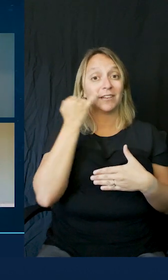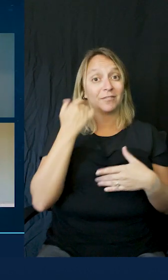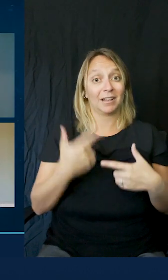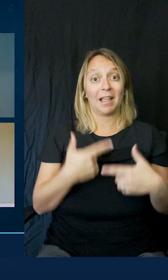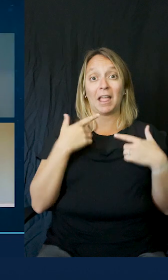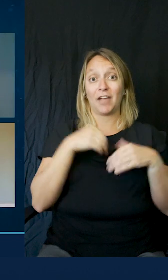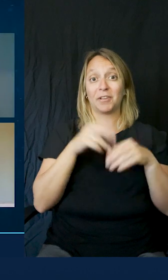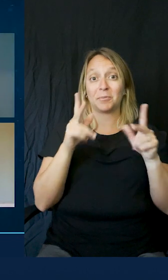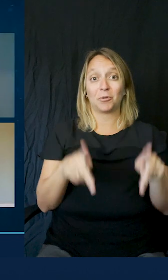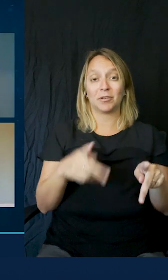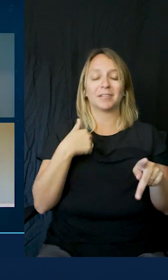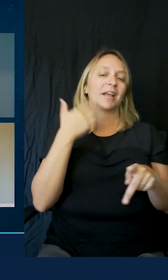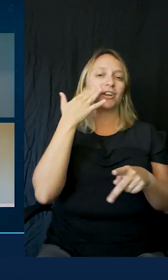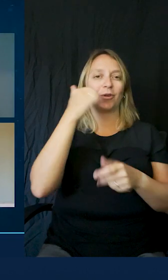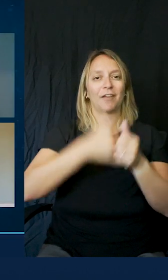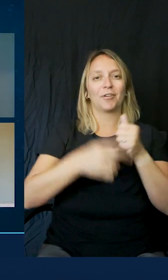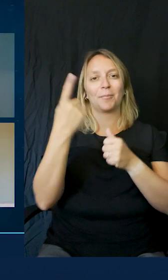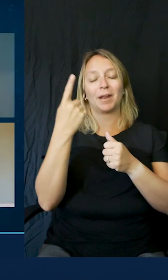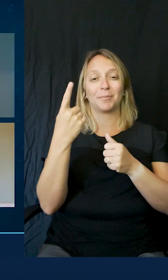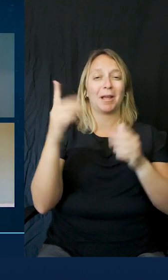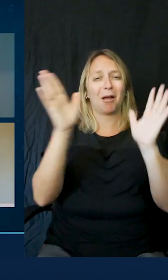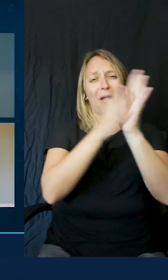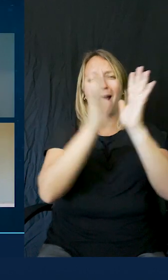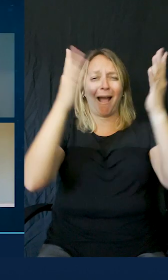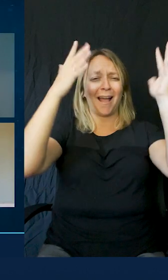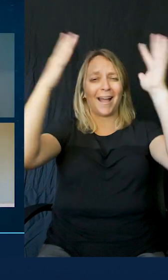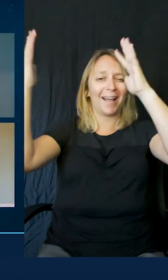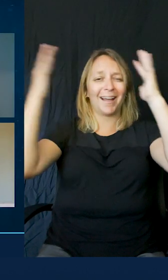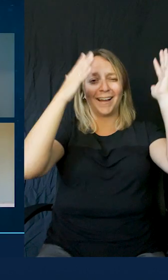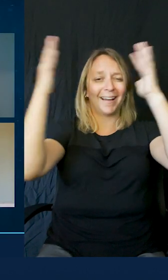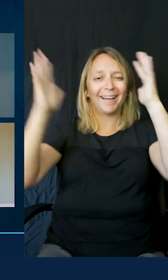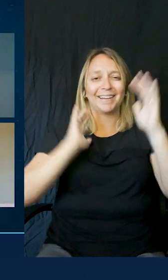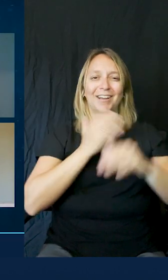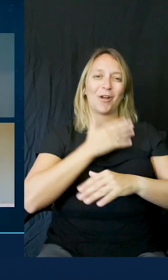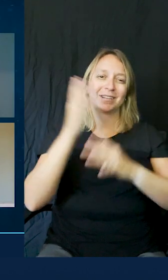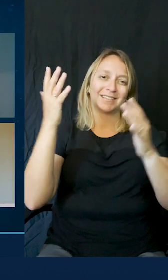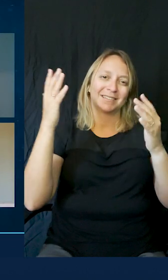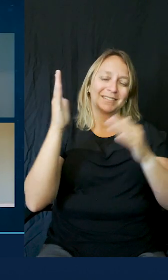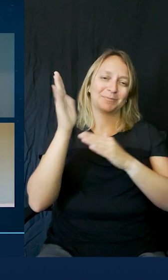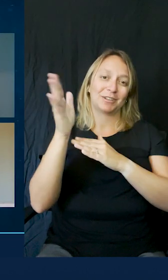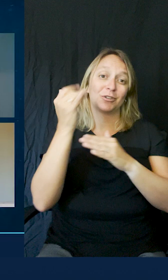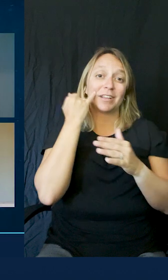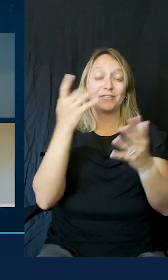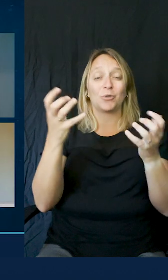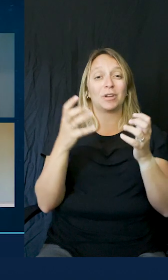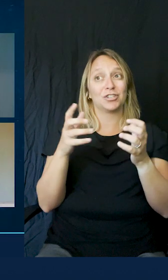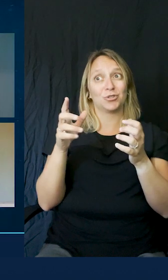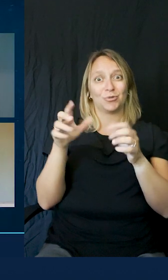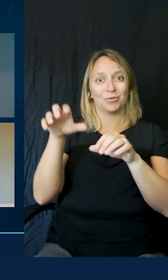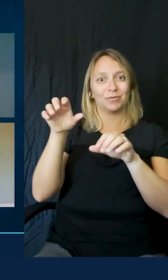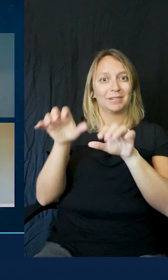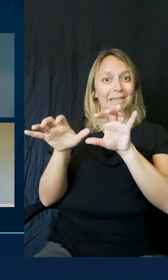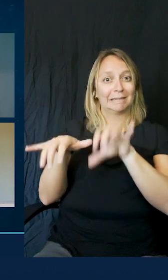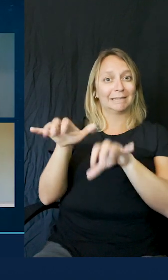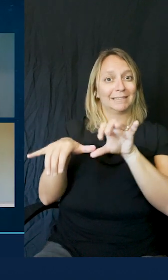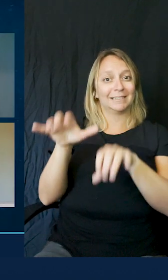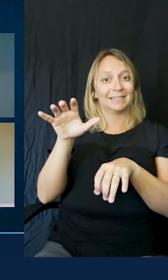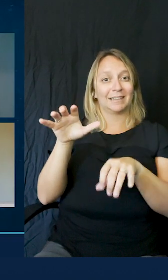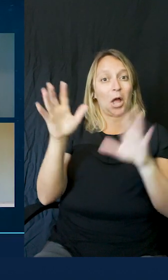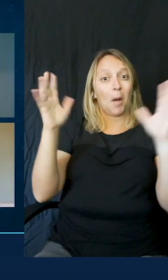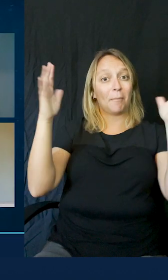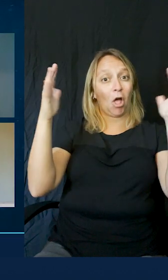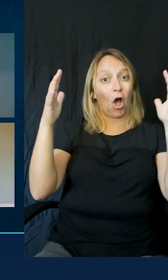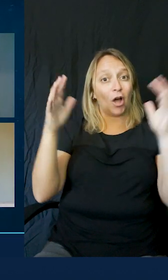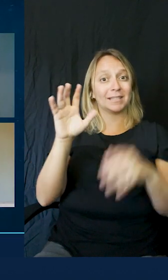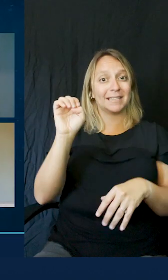person, I know that everybody would be raucously applauding our speakers. And if you'd like to drop some applause emoji in the chat, I know that they